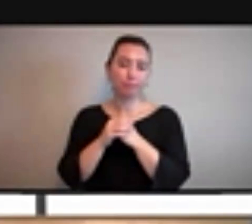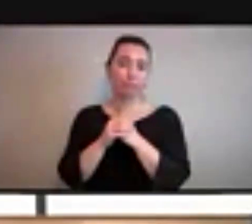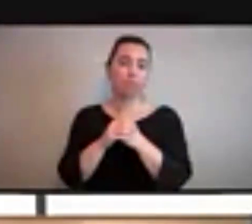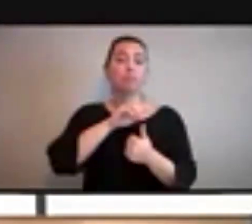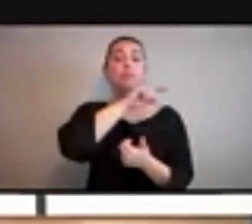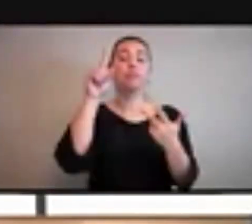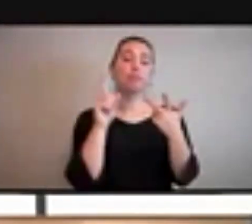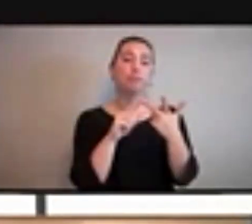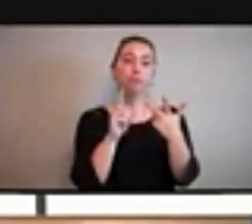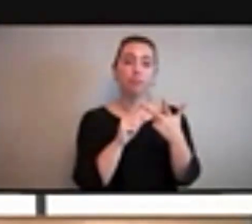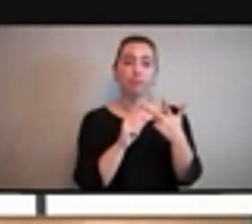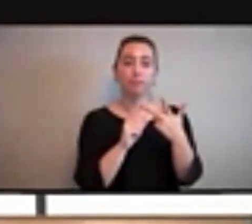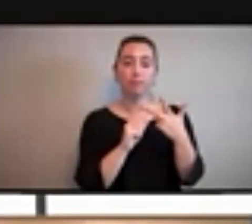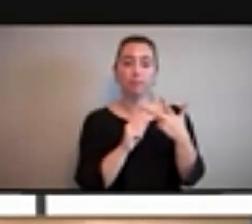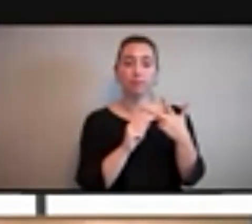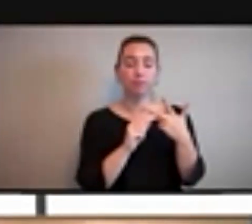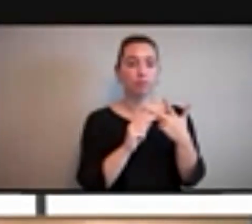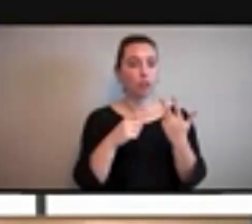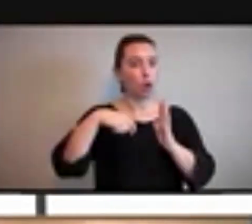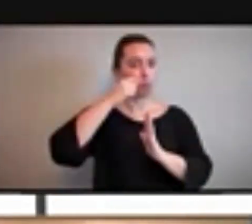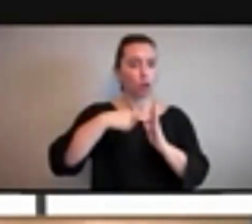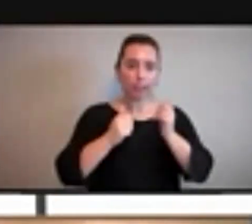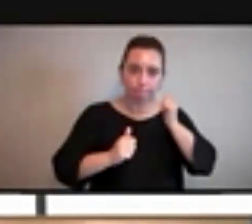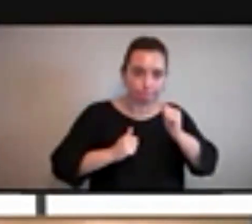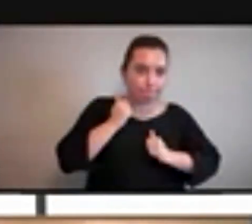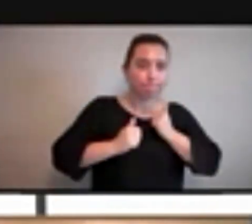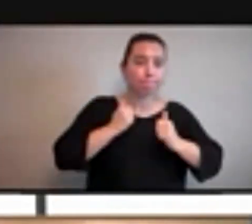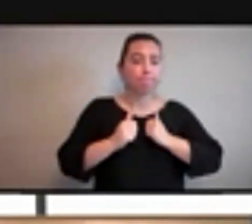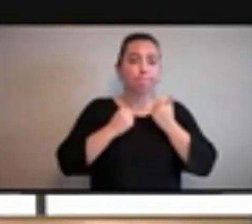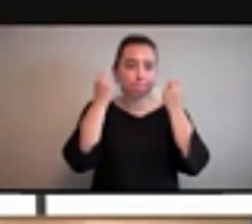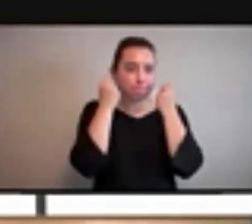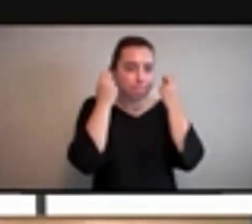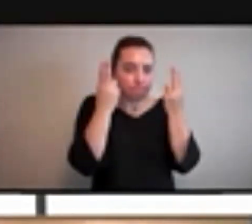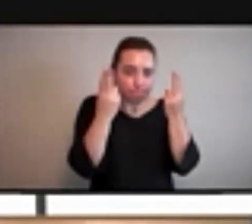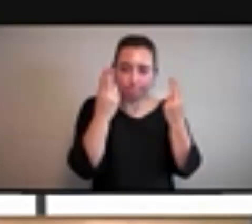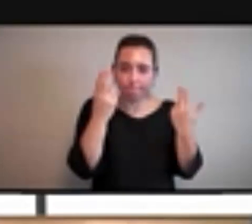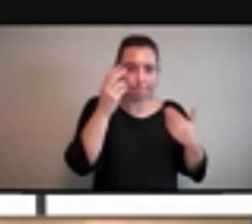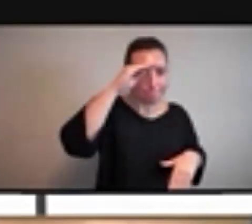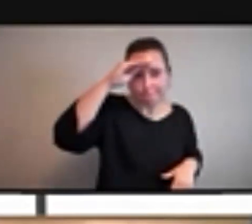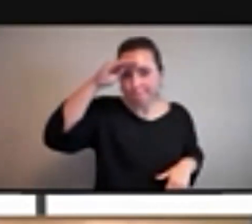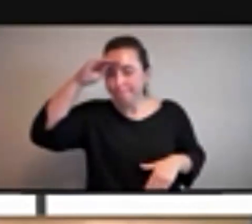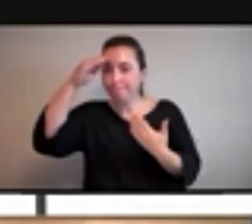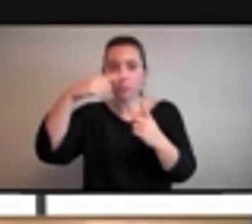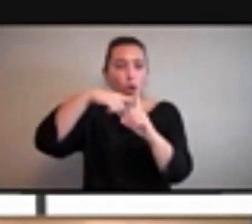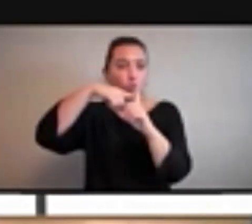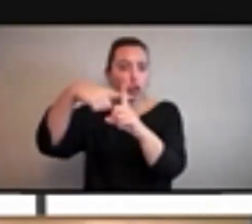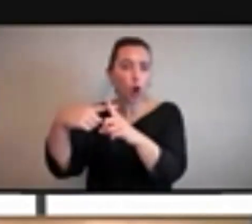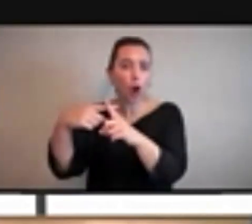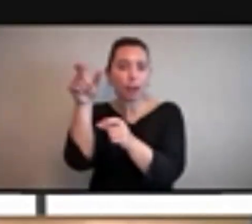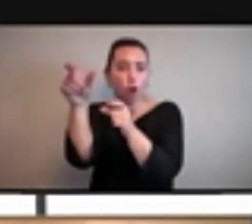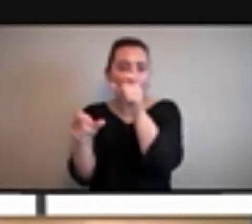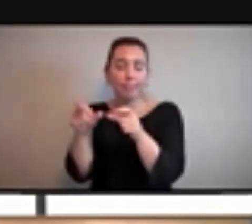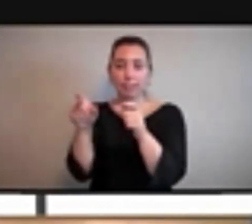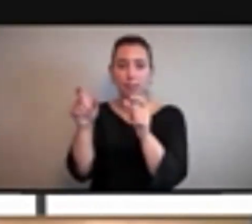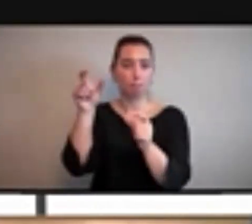we proactively engage the so-called target audience of people with disabilities for accessibility